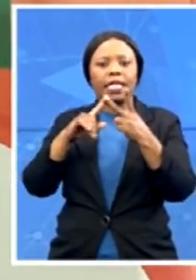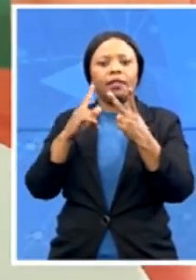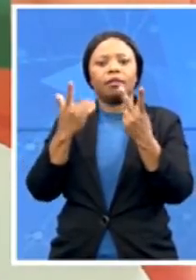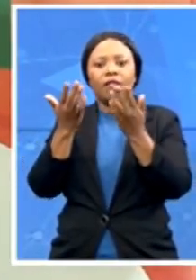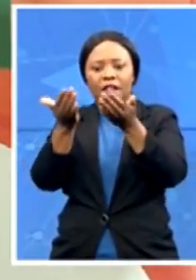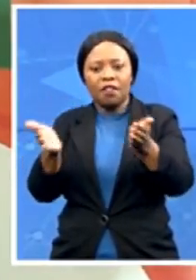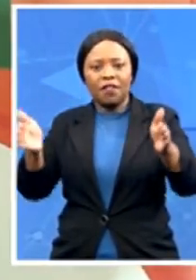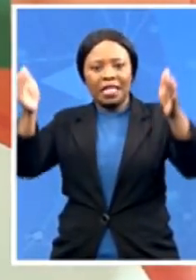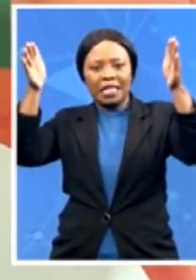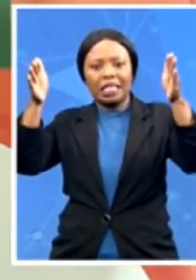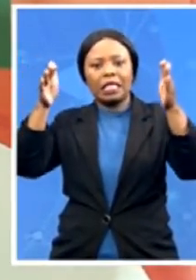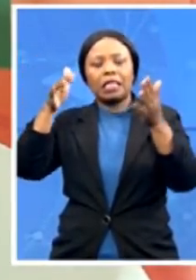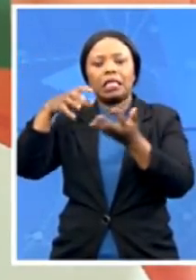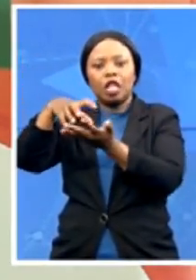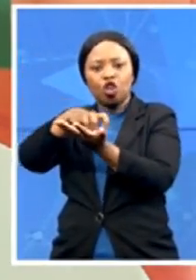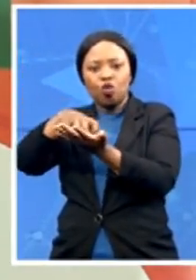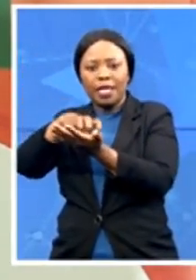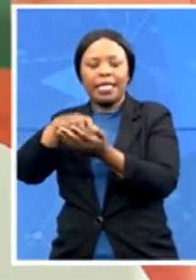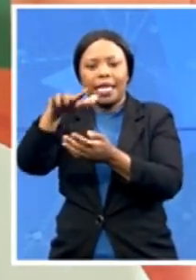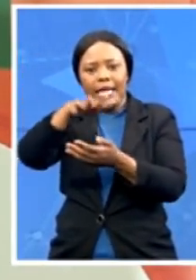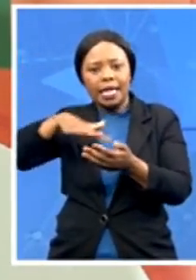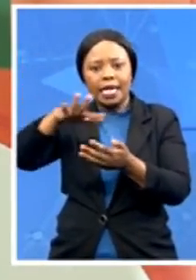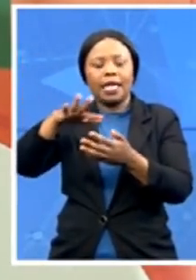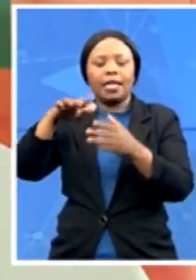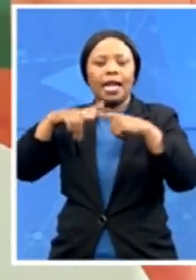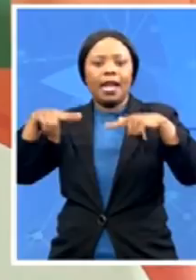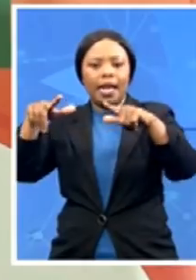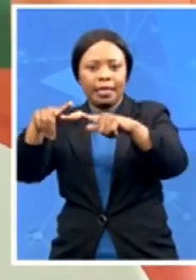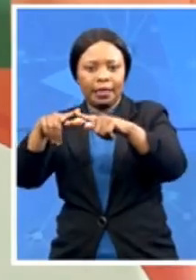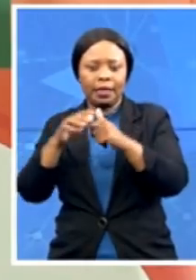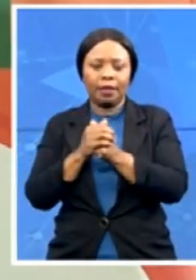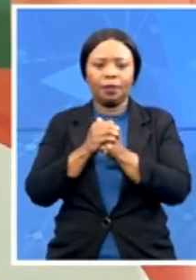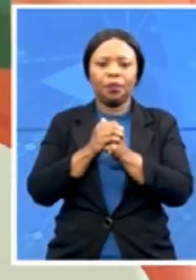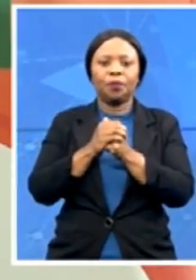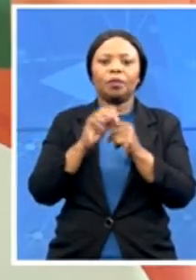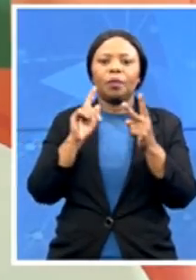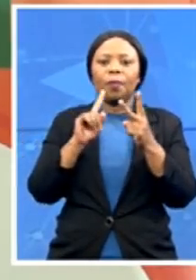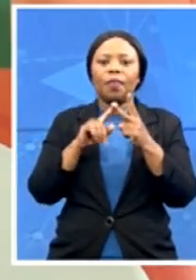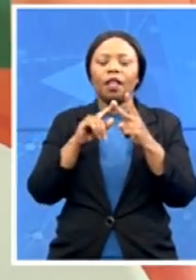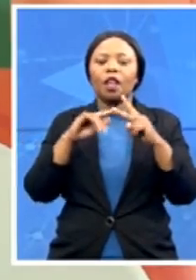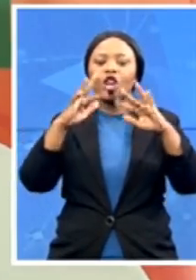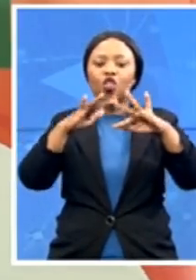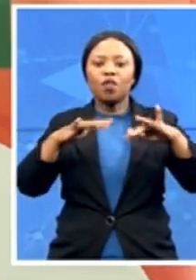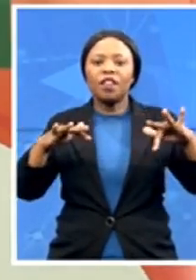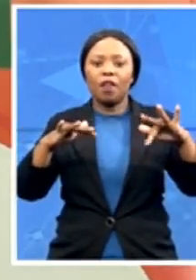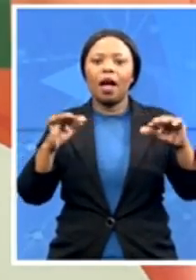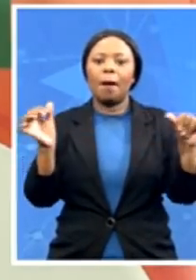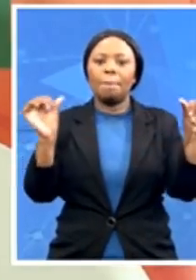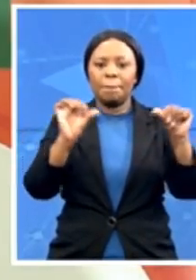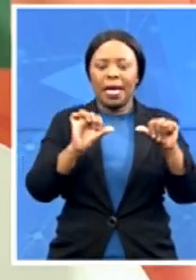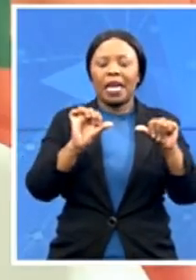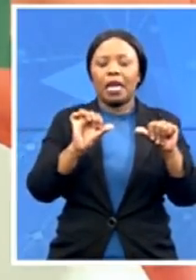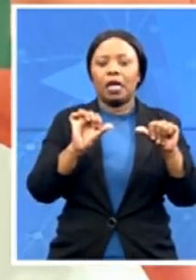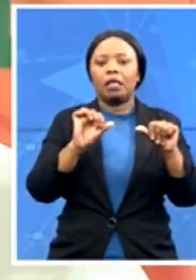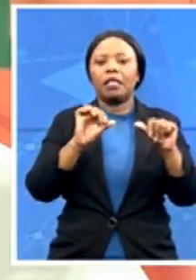land, and distilling river bends and dams to hold water, more water for the dry